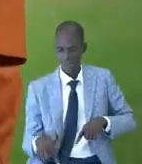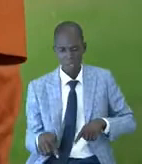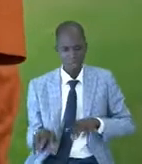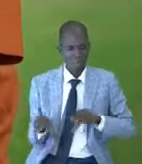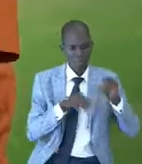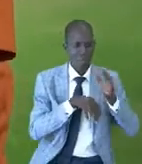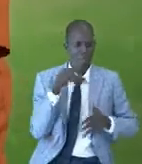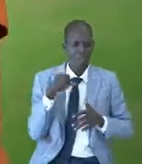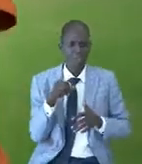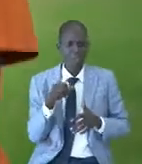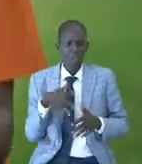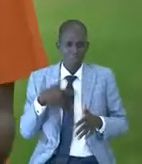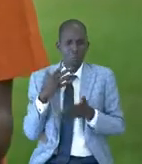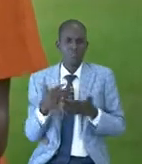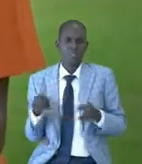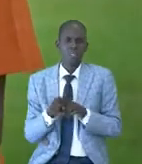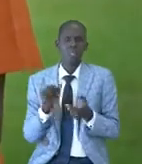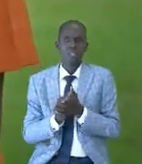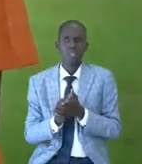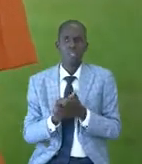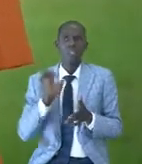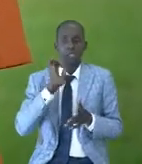happened, even though I knew something happened.